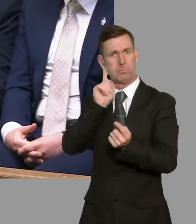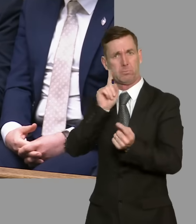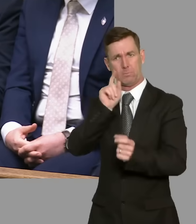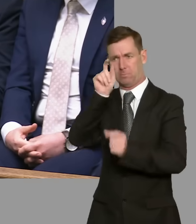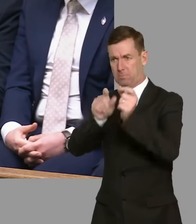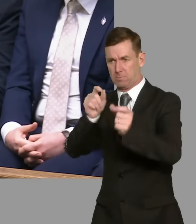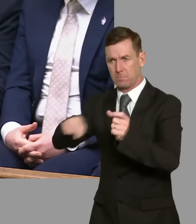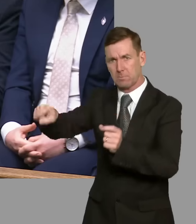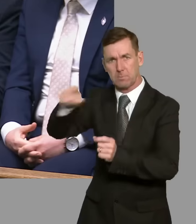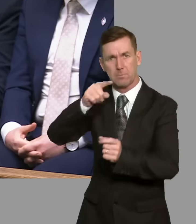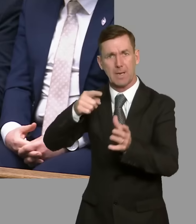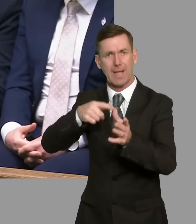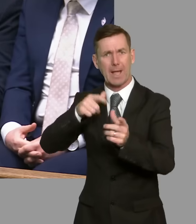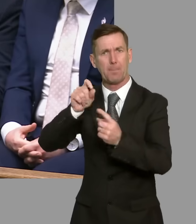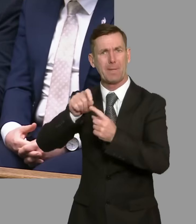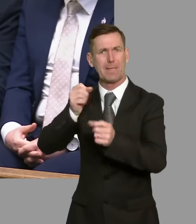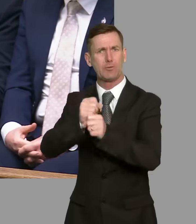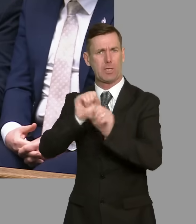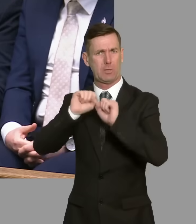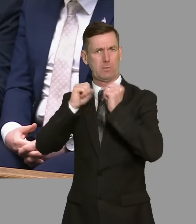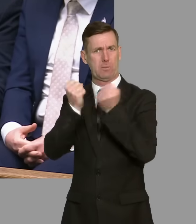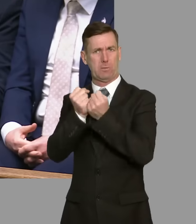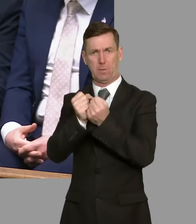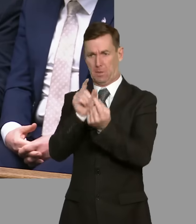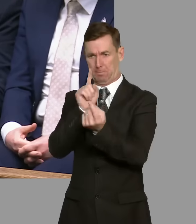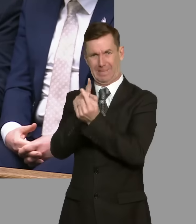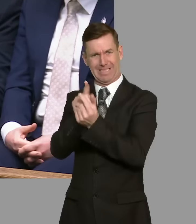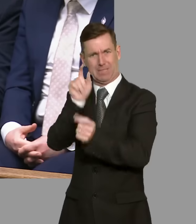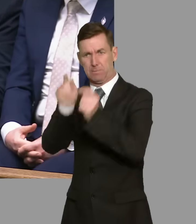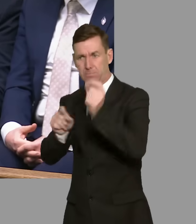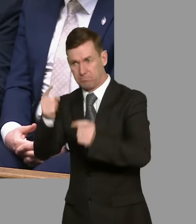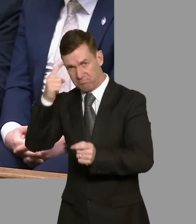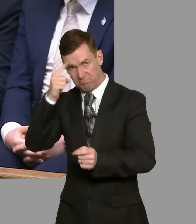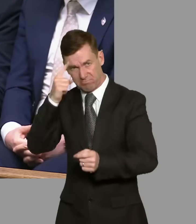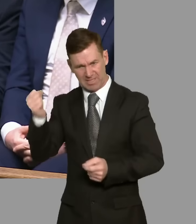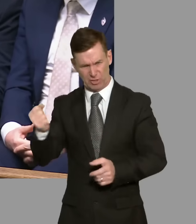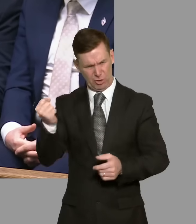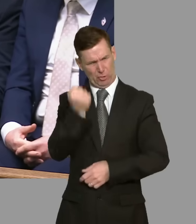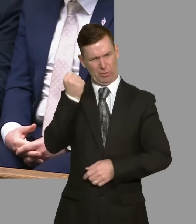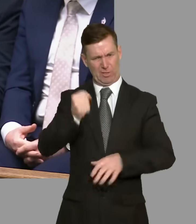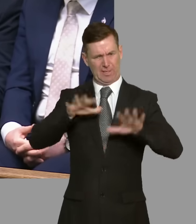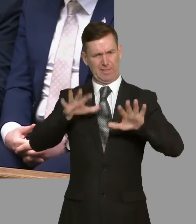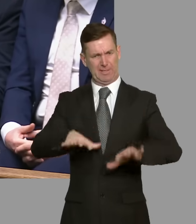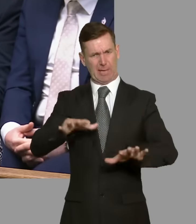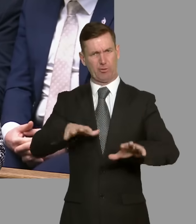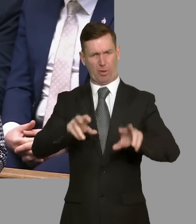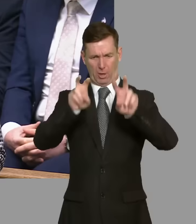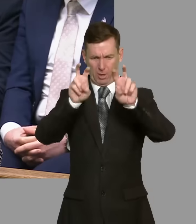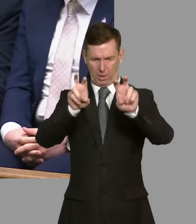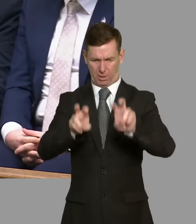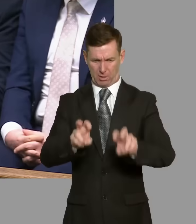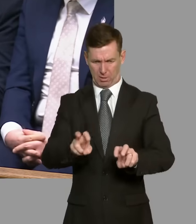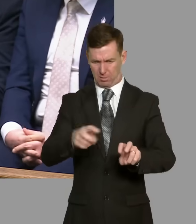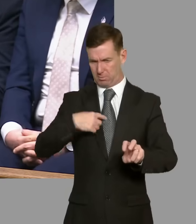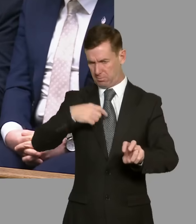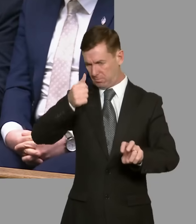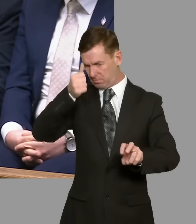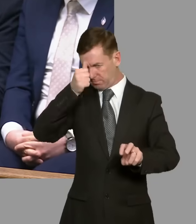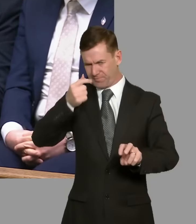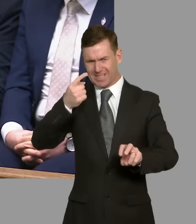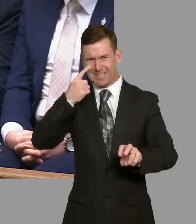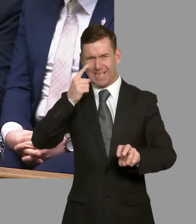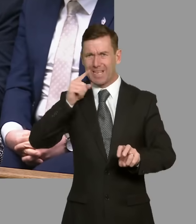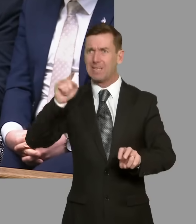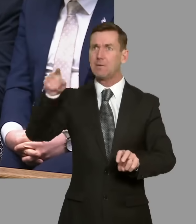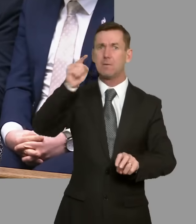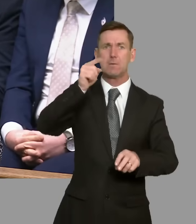national endometriosis registry to capture and audit diagnosis, treatment and outcomes. Will he join me